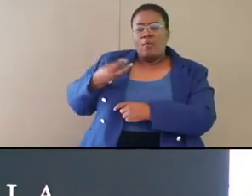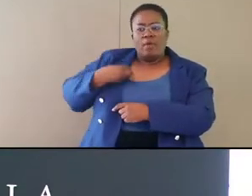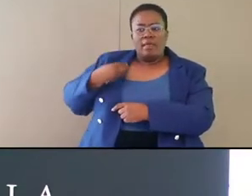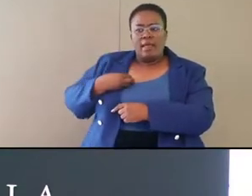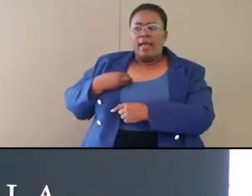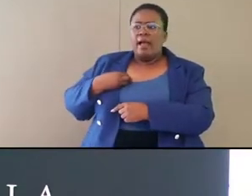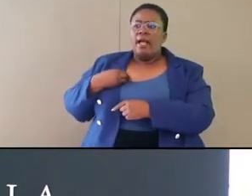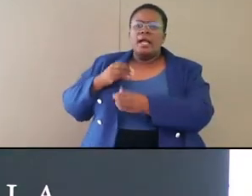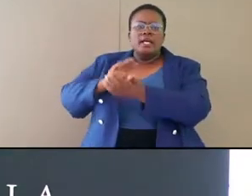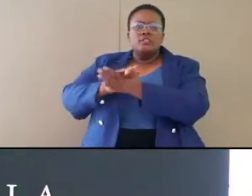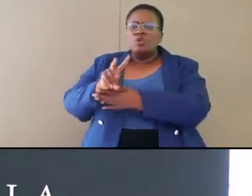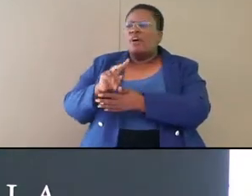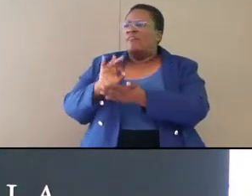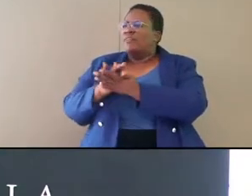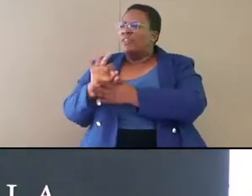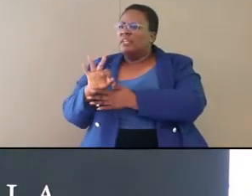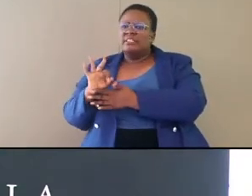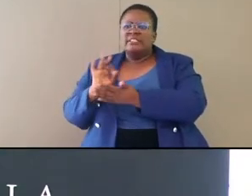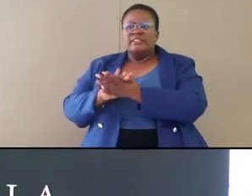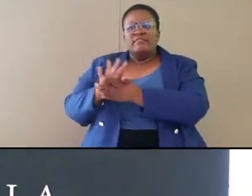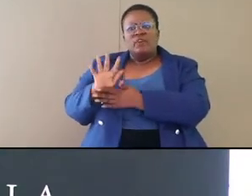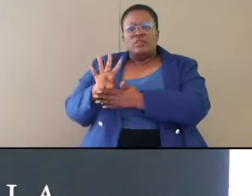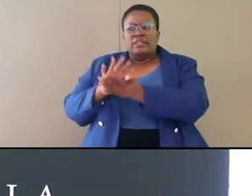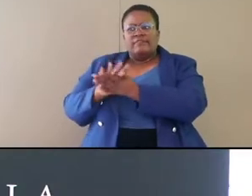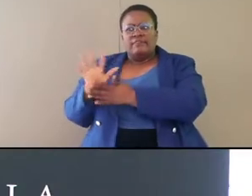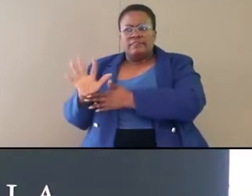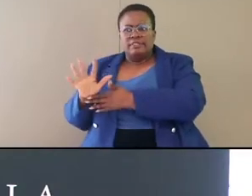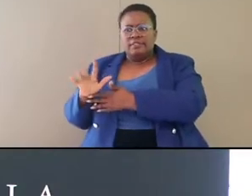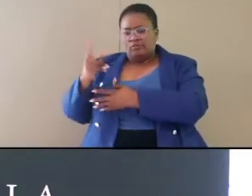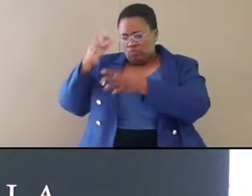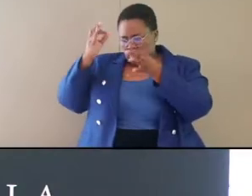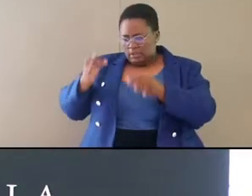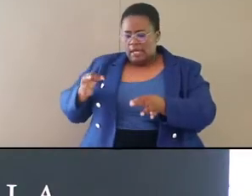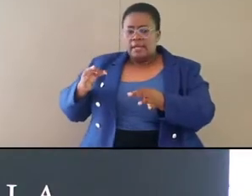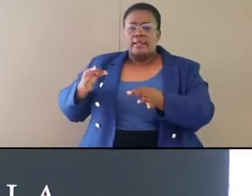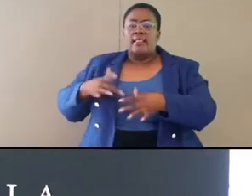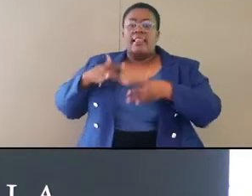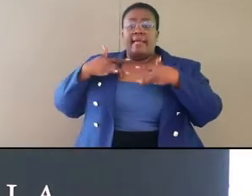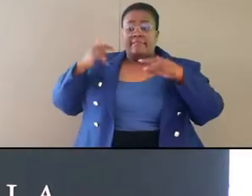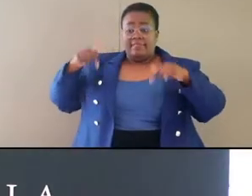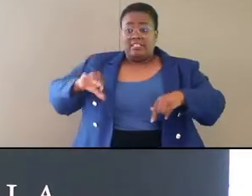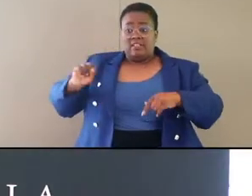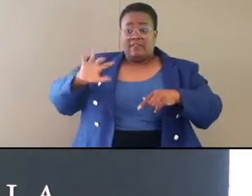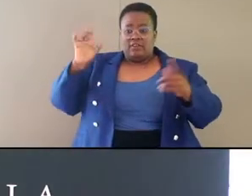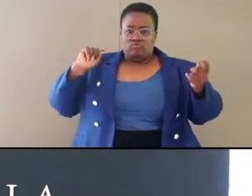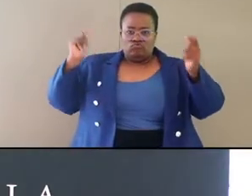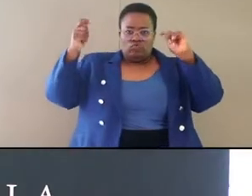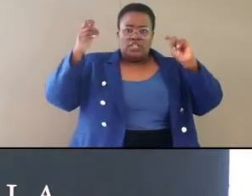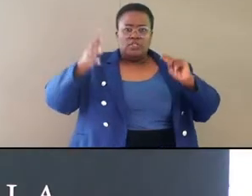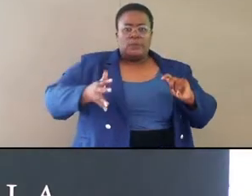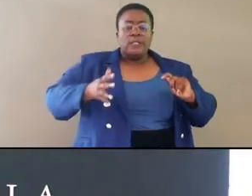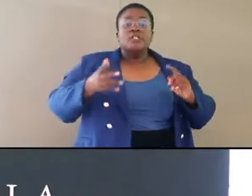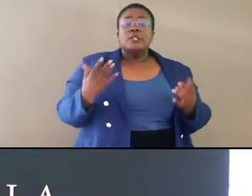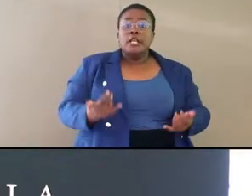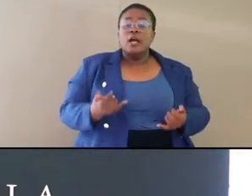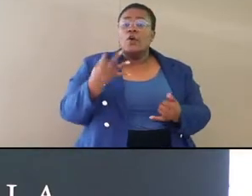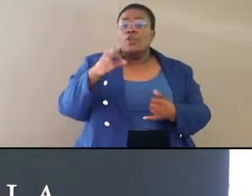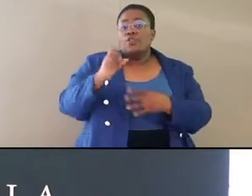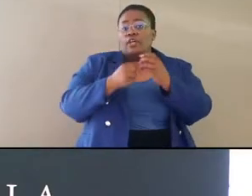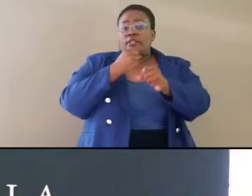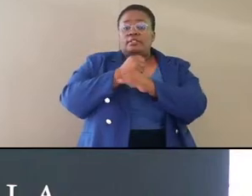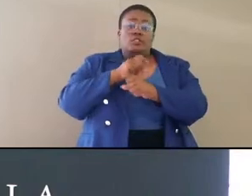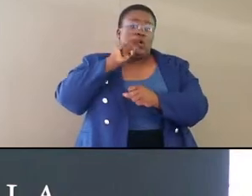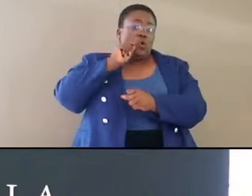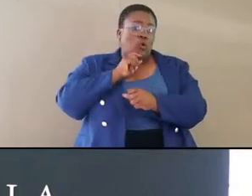12, 13, 14, 15 year olds, they took a decision, we shall change this life in South Africa. So the 30 year old of today